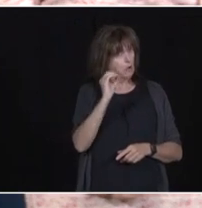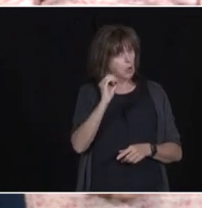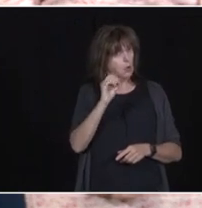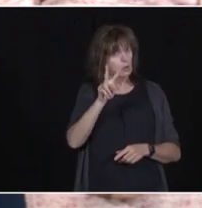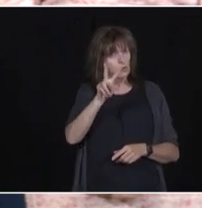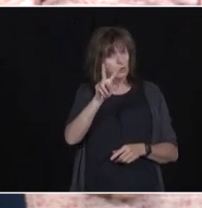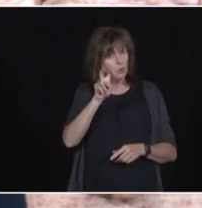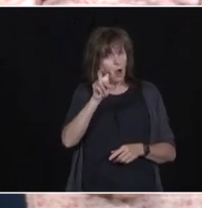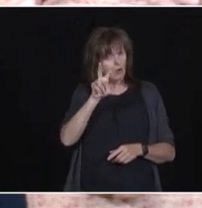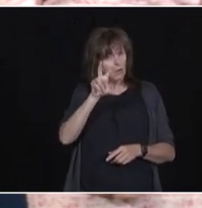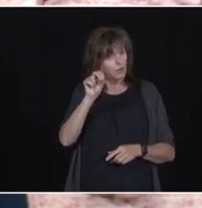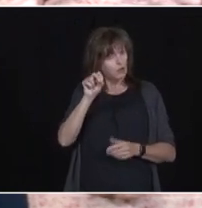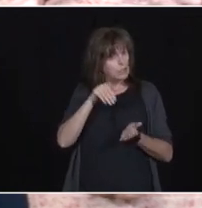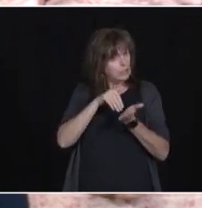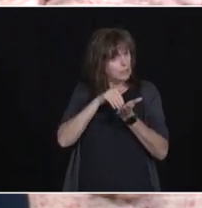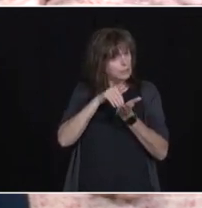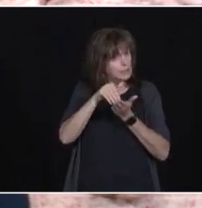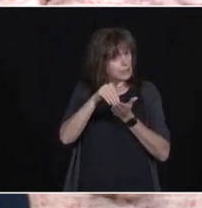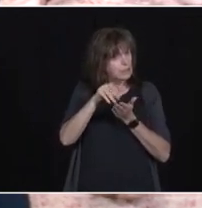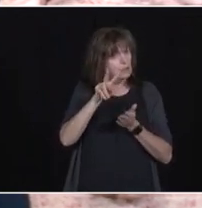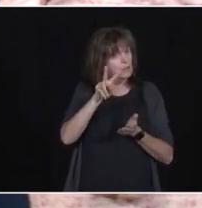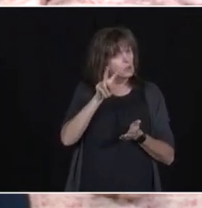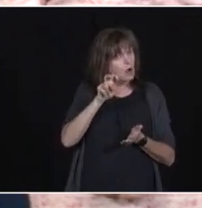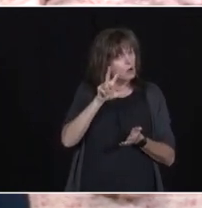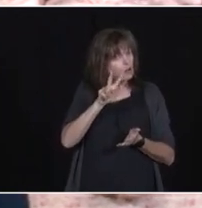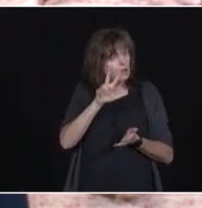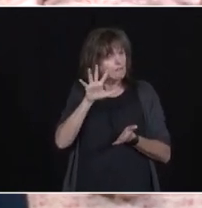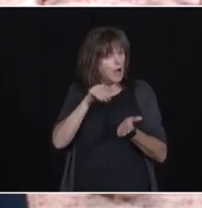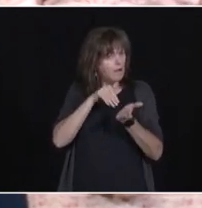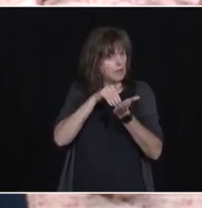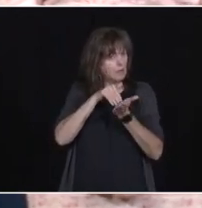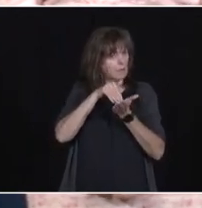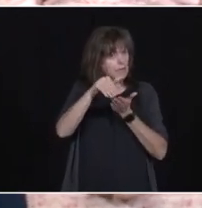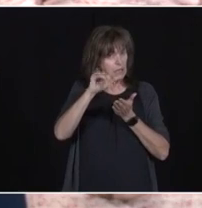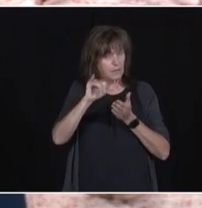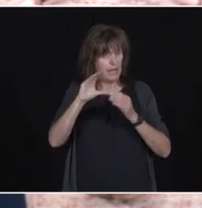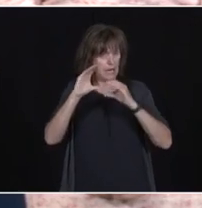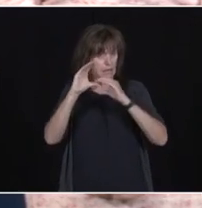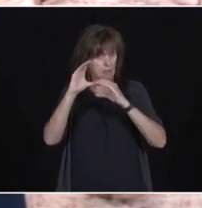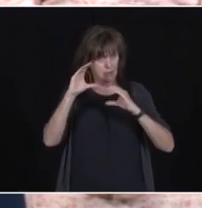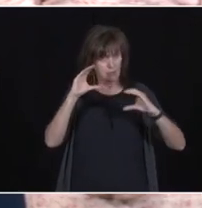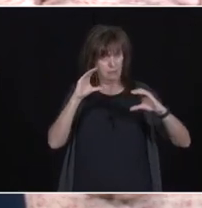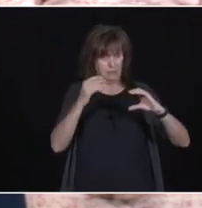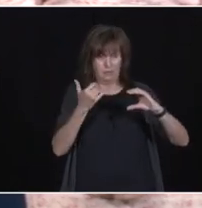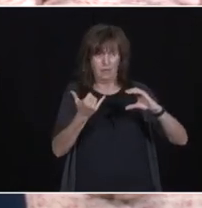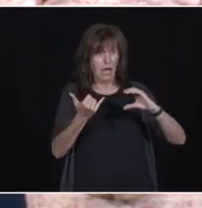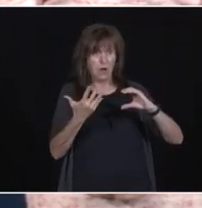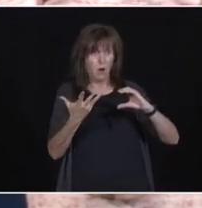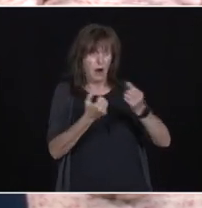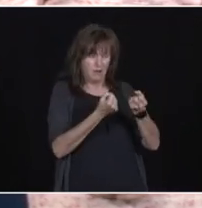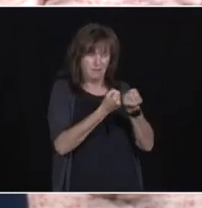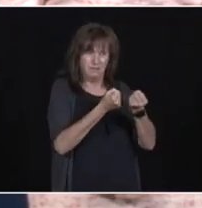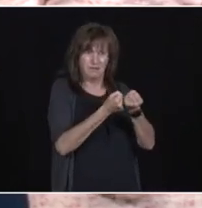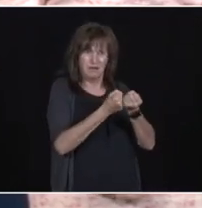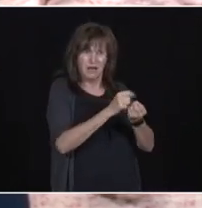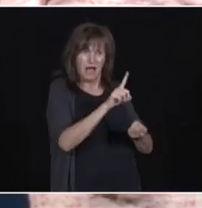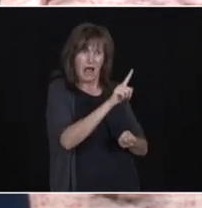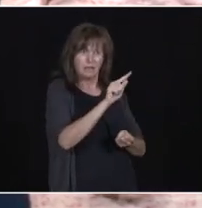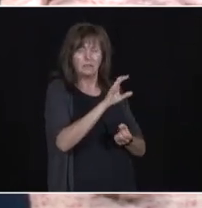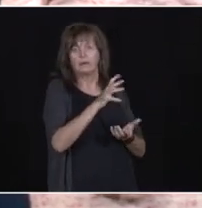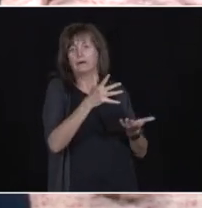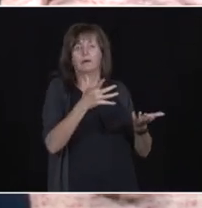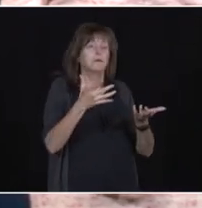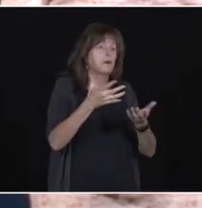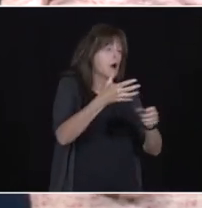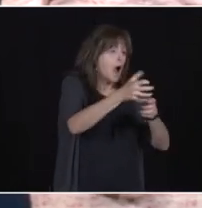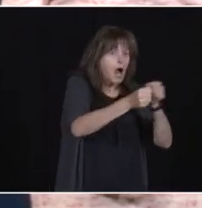$235 million, somewhere around there, into helping support long-term care right now, no matter if it's hiring new people or having a